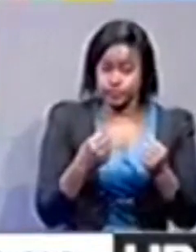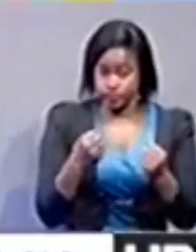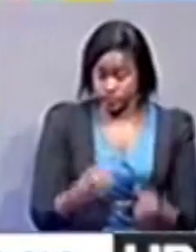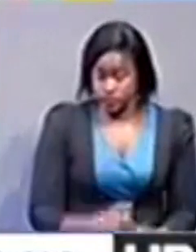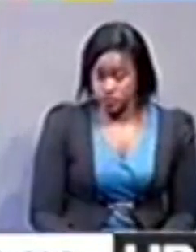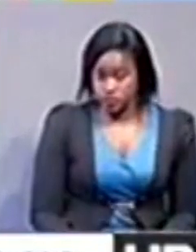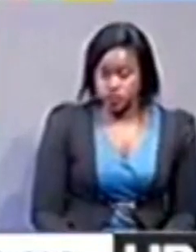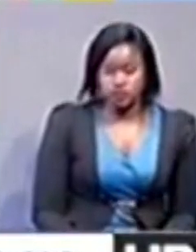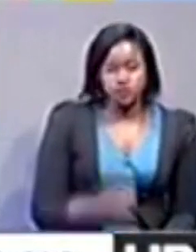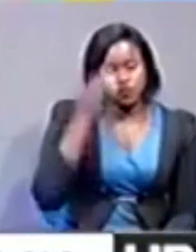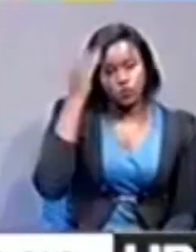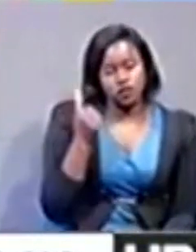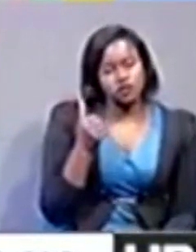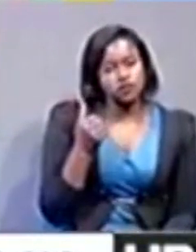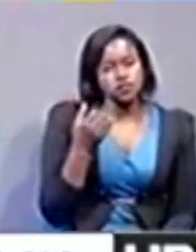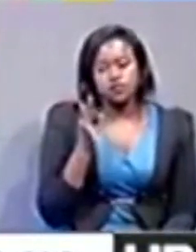because when